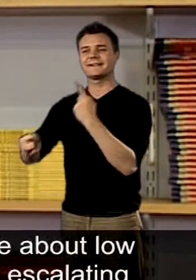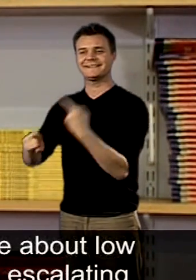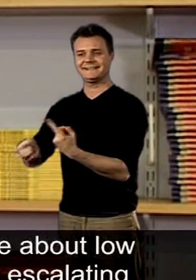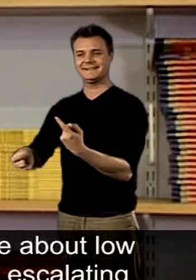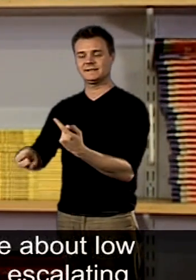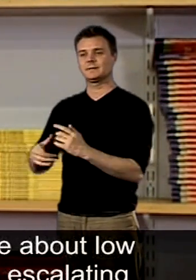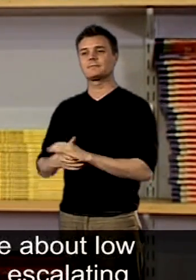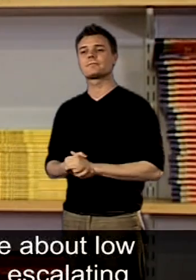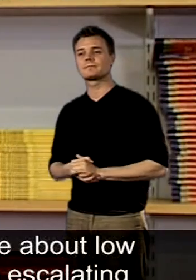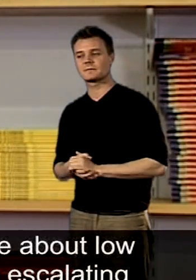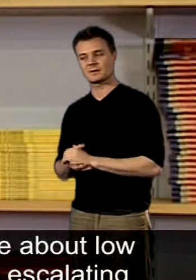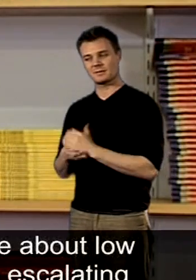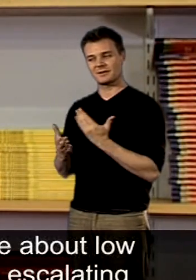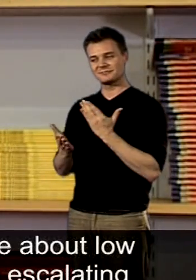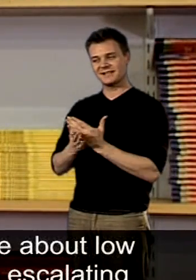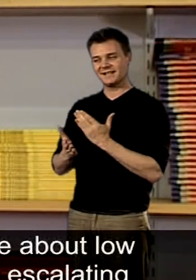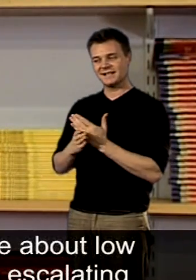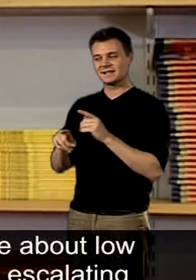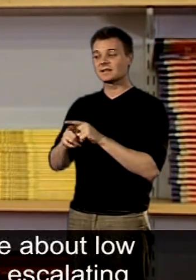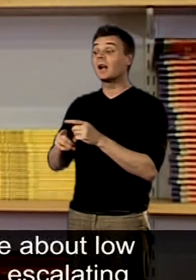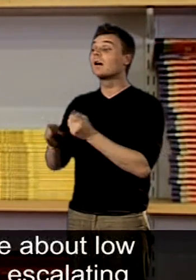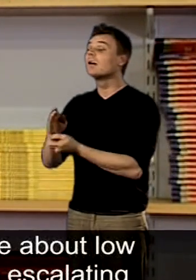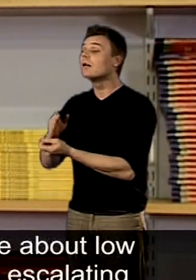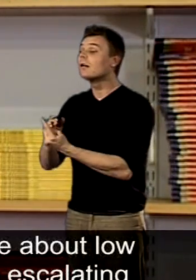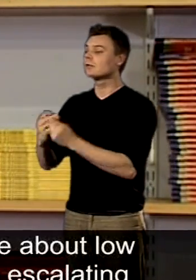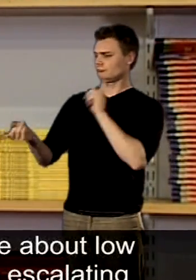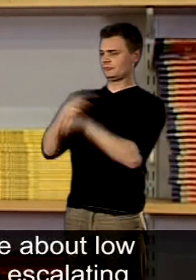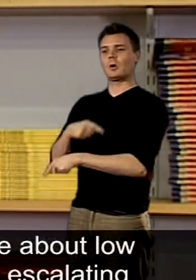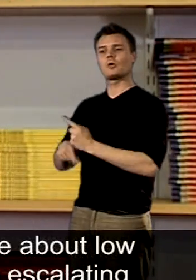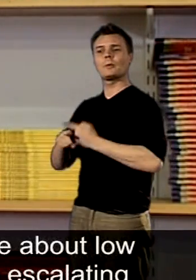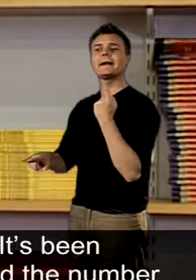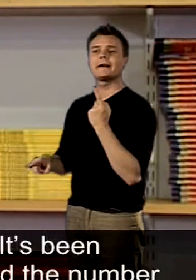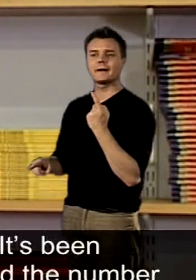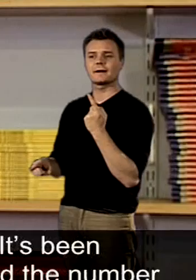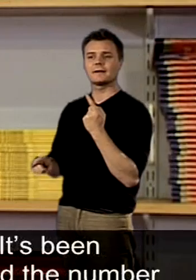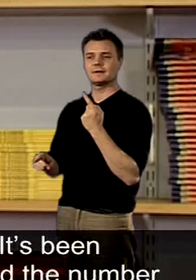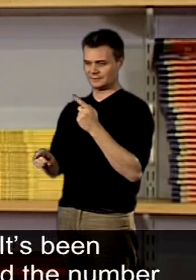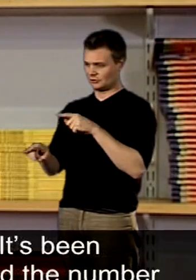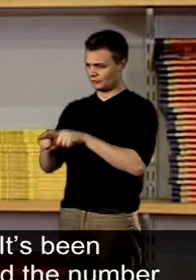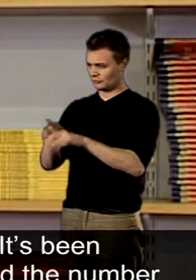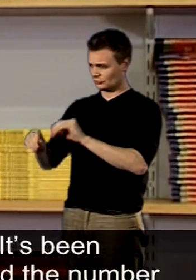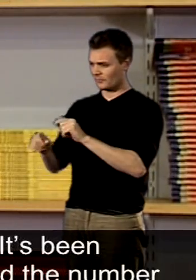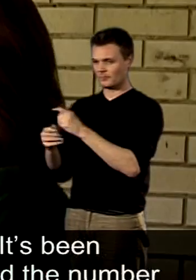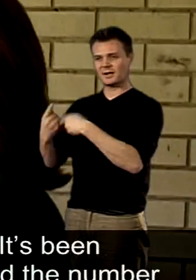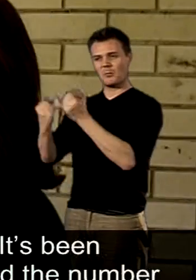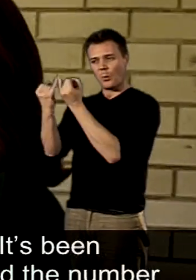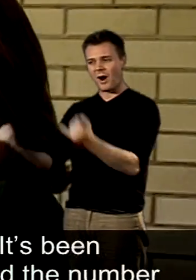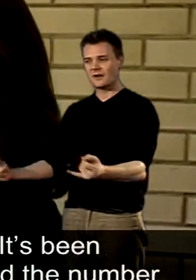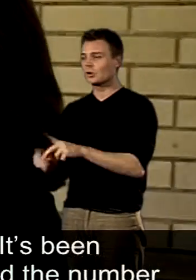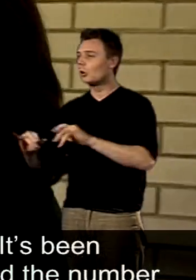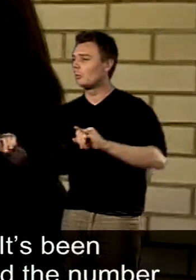incidents. But it's much more about low-level response to avoid things from escalating and to avoid conflicts from